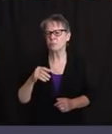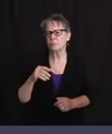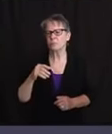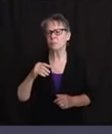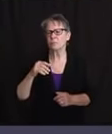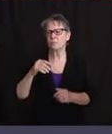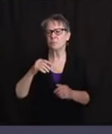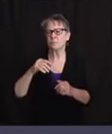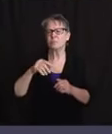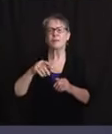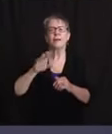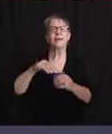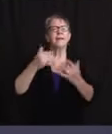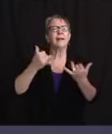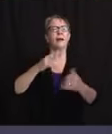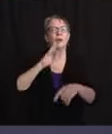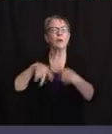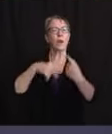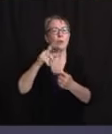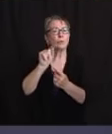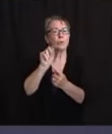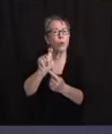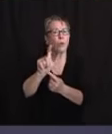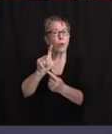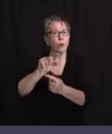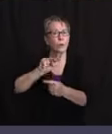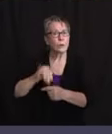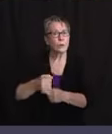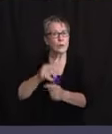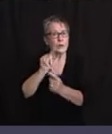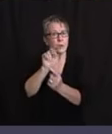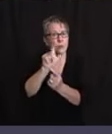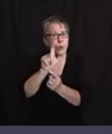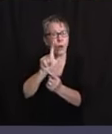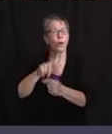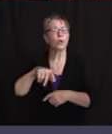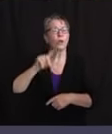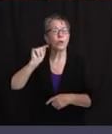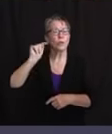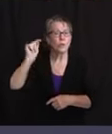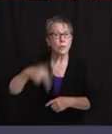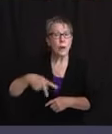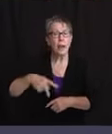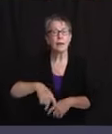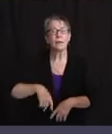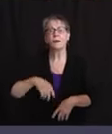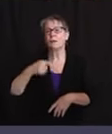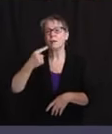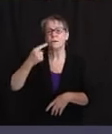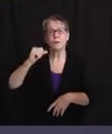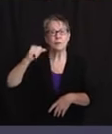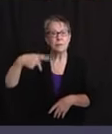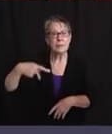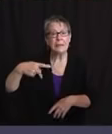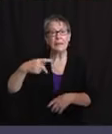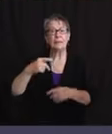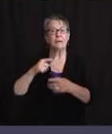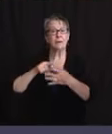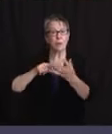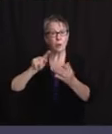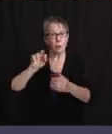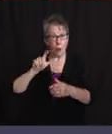today? Multiple speakers during the meeting said that the plan to widen the highways conflicts with your pledge to reduce emissions.